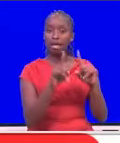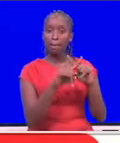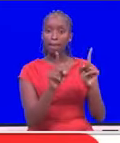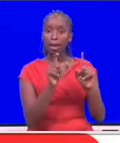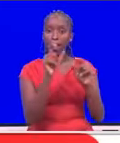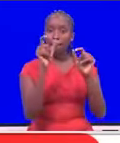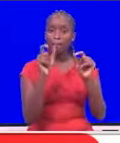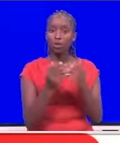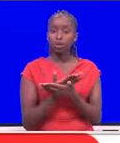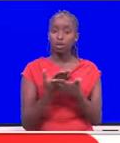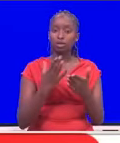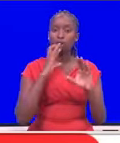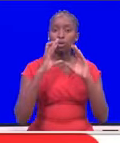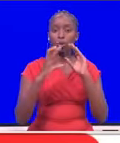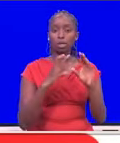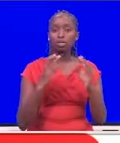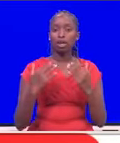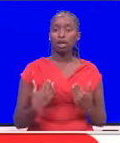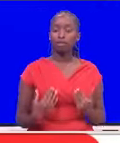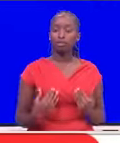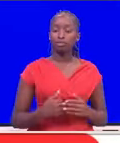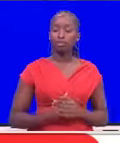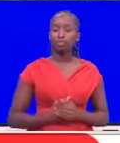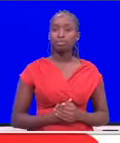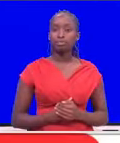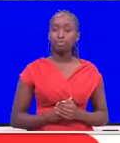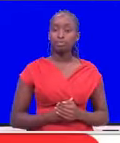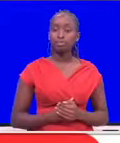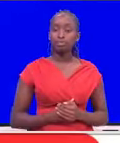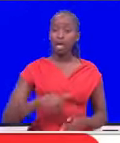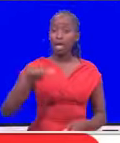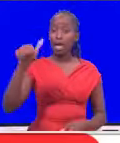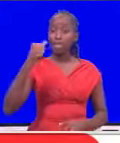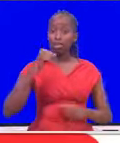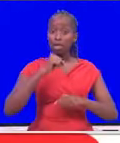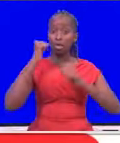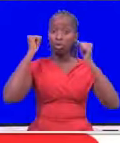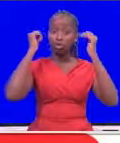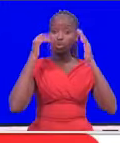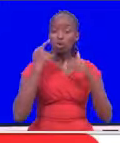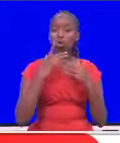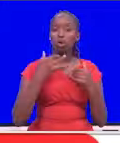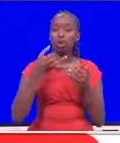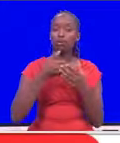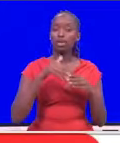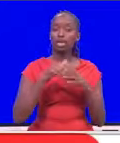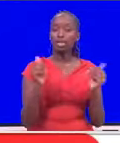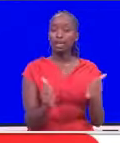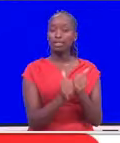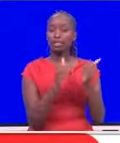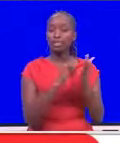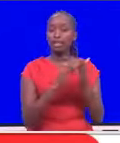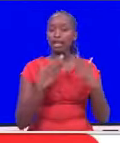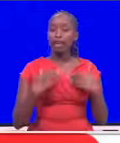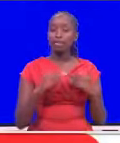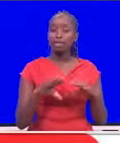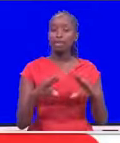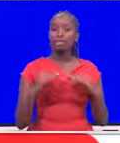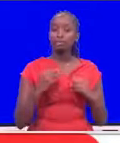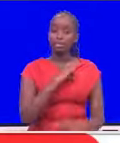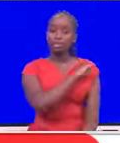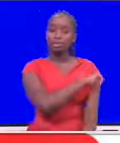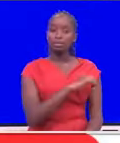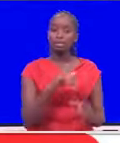nobody has communicated. Other students involved in the accident are receiving treatment at the Jaramogi